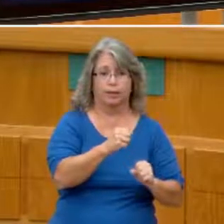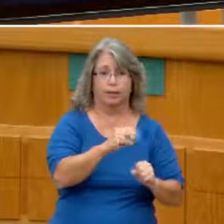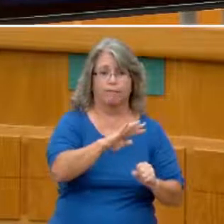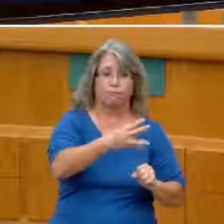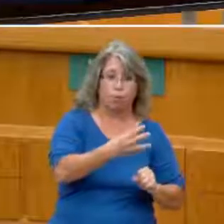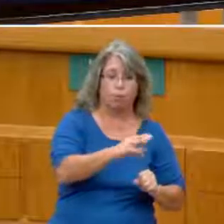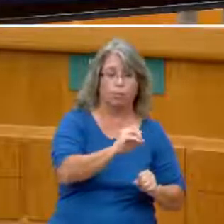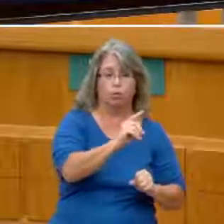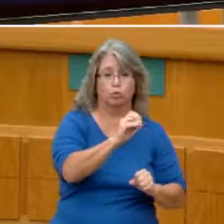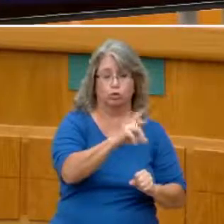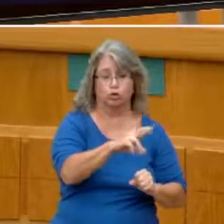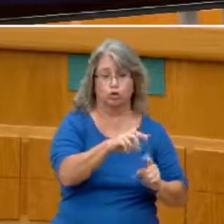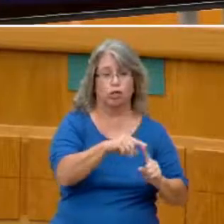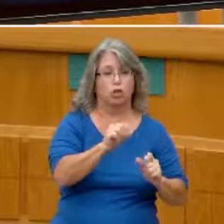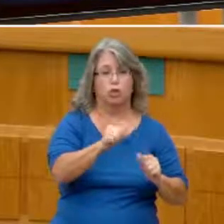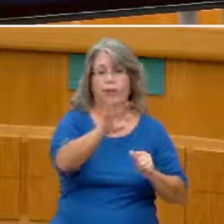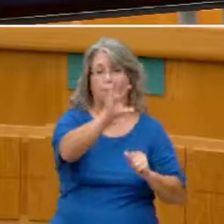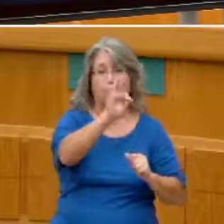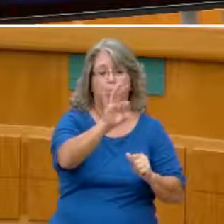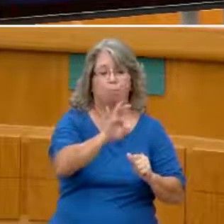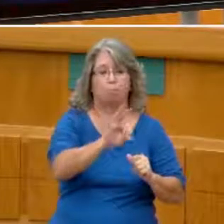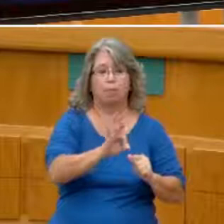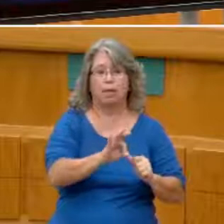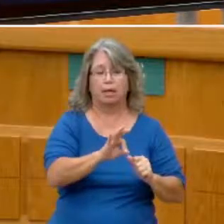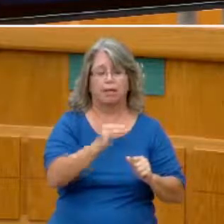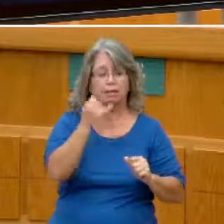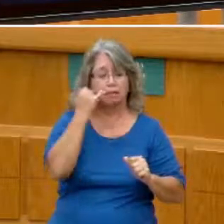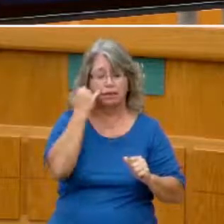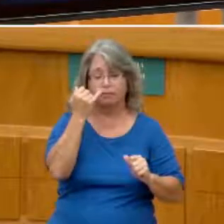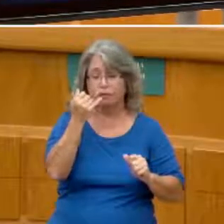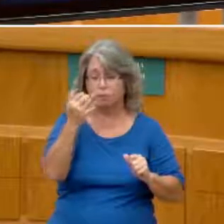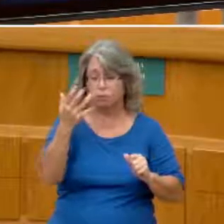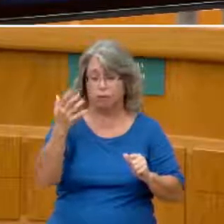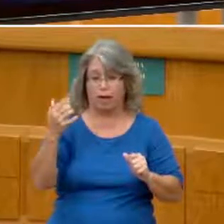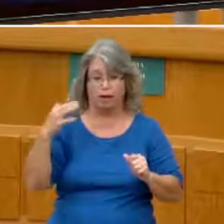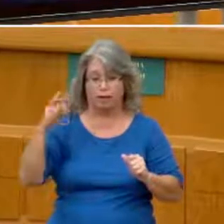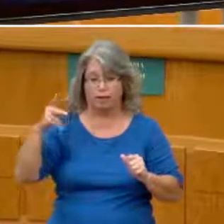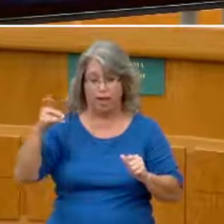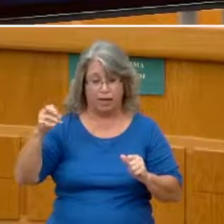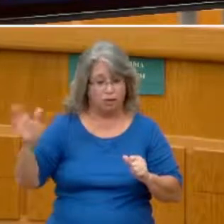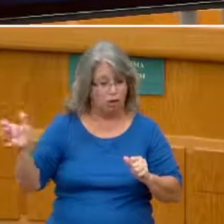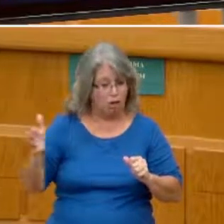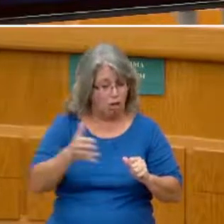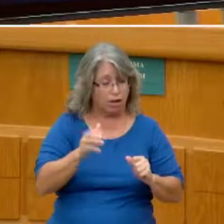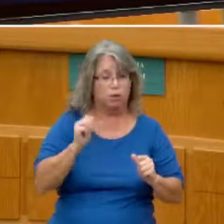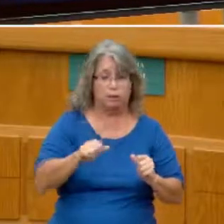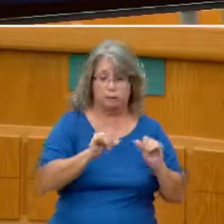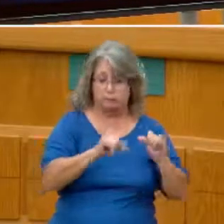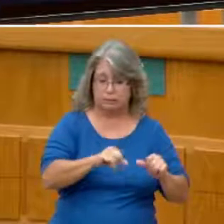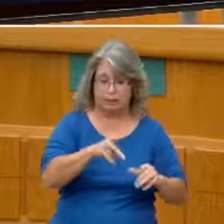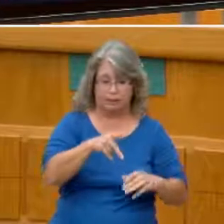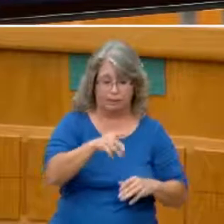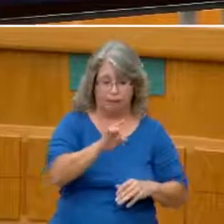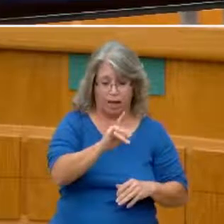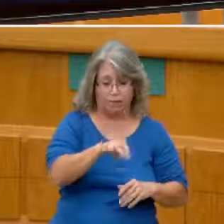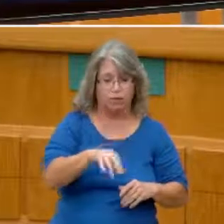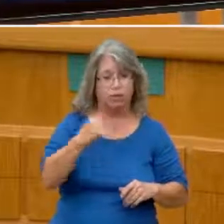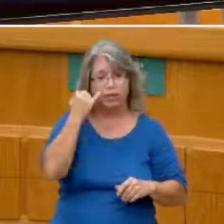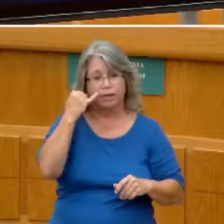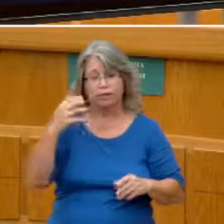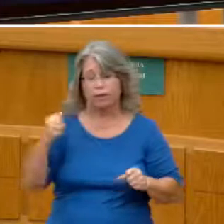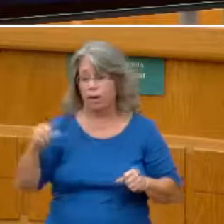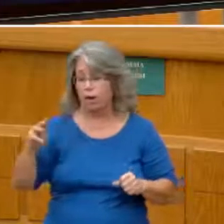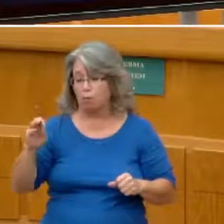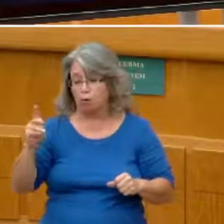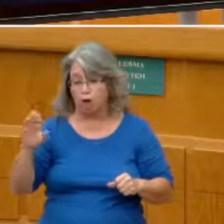same vaccine. If you've got Pfizer, you can continue with Pfizer. If you want to switch, you can go from Pfizer. You can get one,